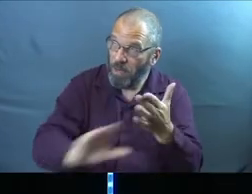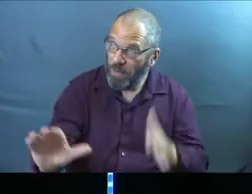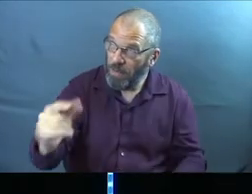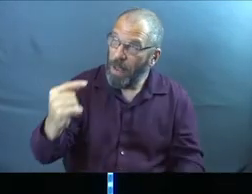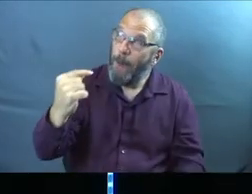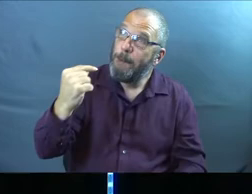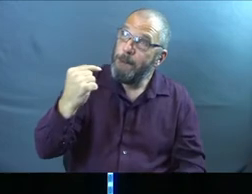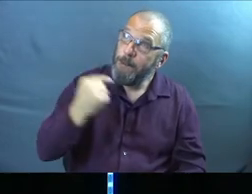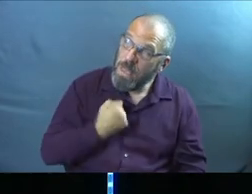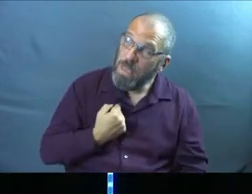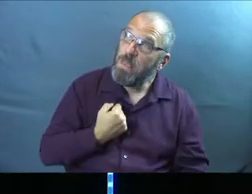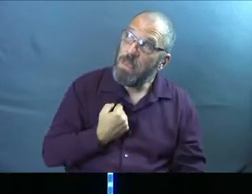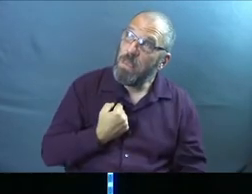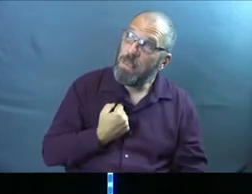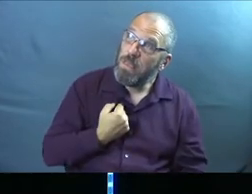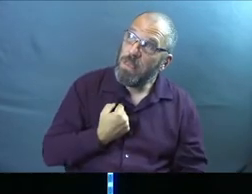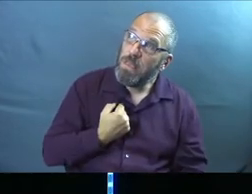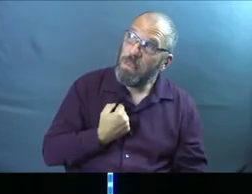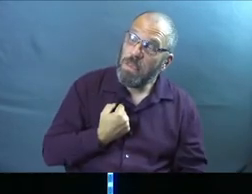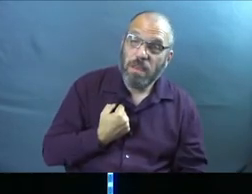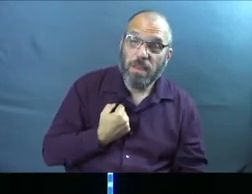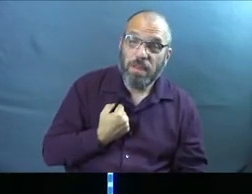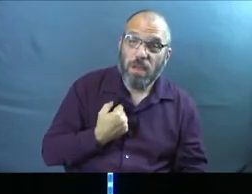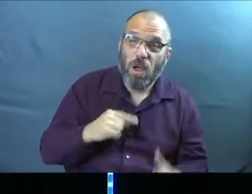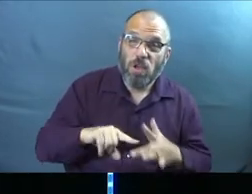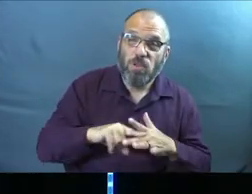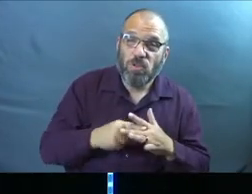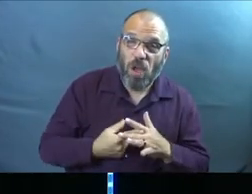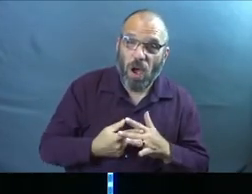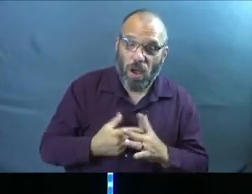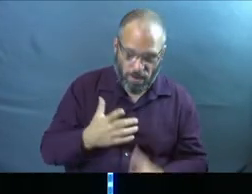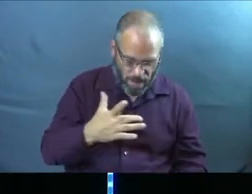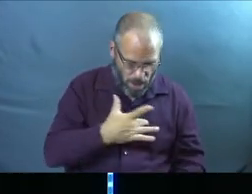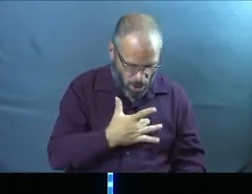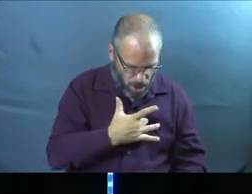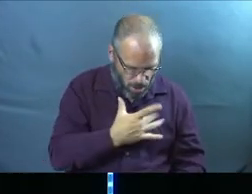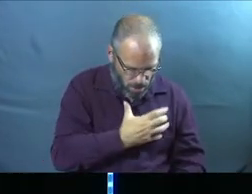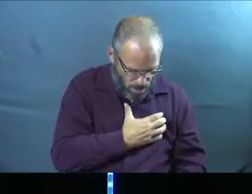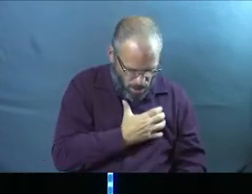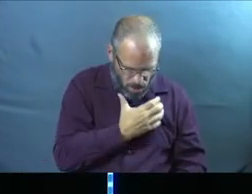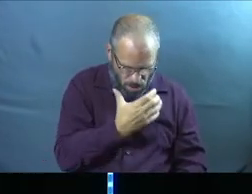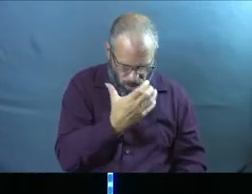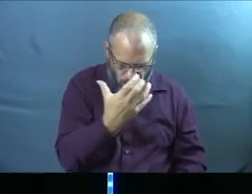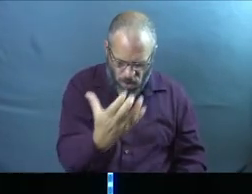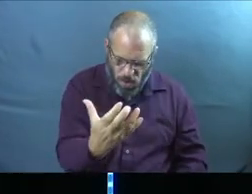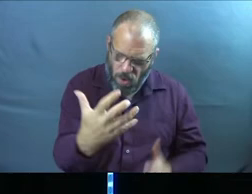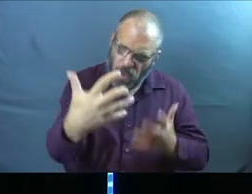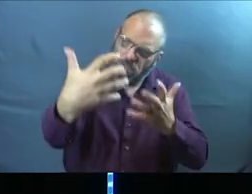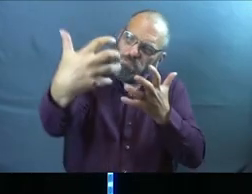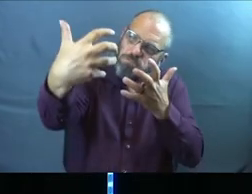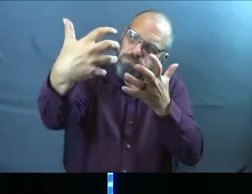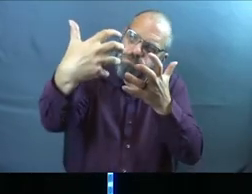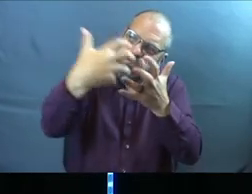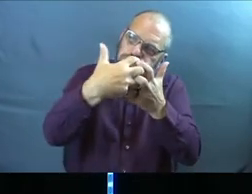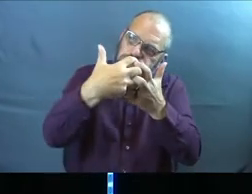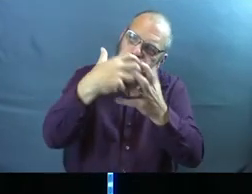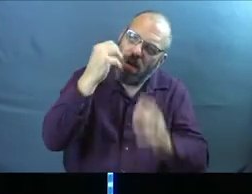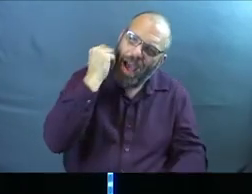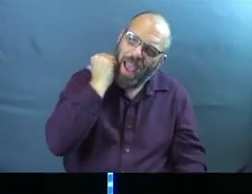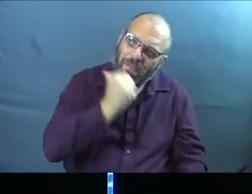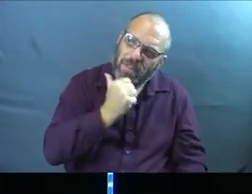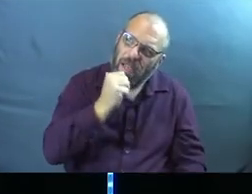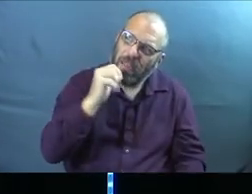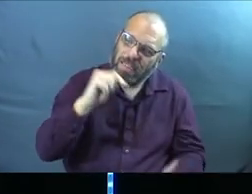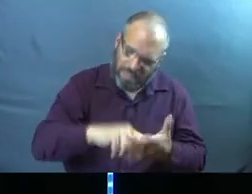you. You have to start to bring your heart into alignment every single day and say,